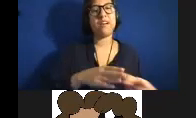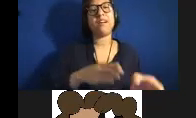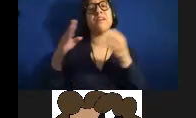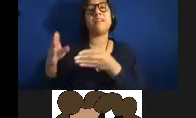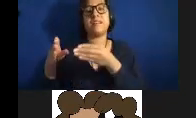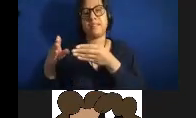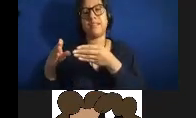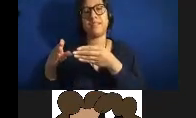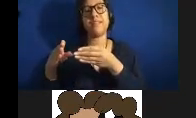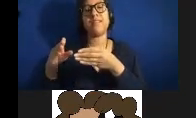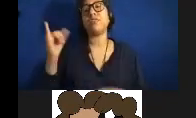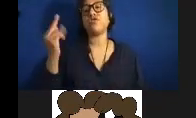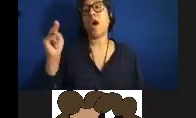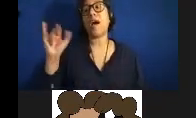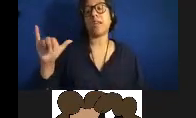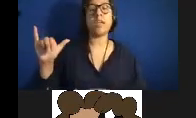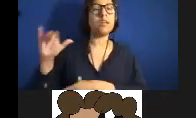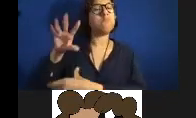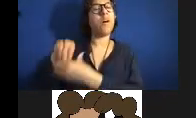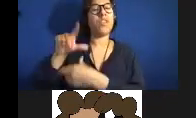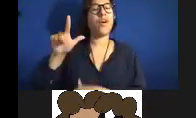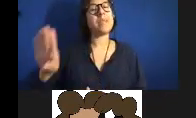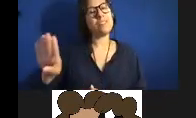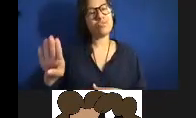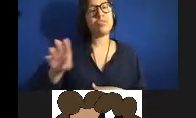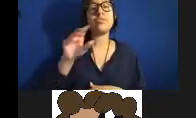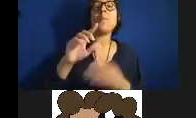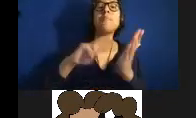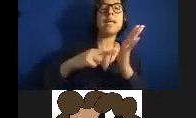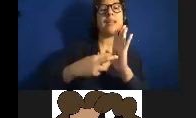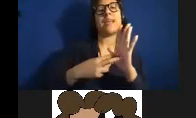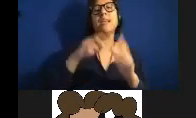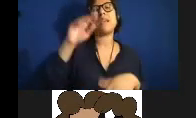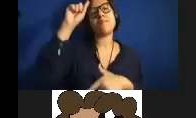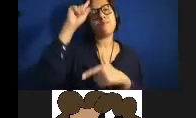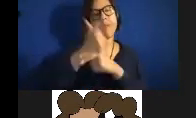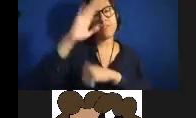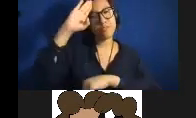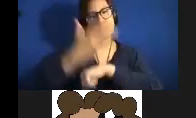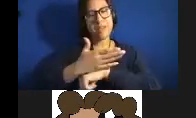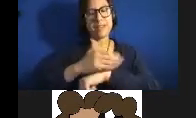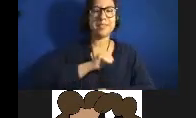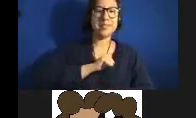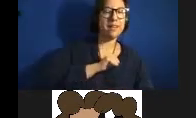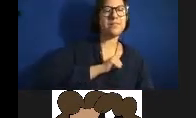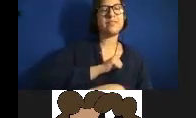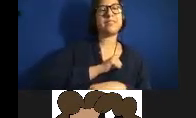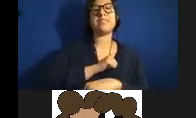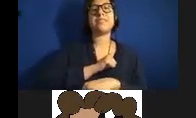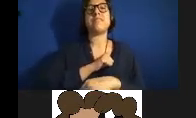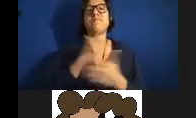component of the Alliance for Boys and Men of Color. So like the LA chapter, if you will, of the Alliance for Boys and Men of Color. And both